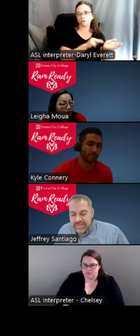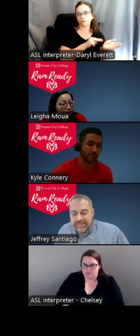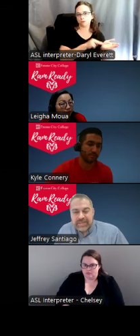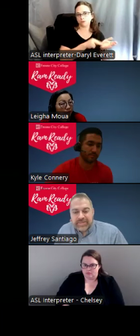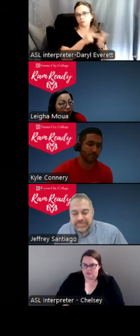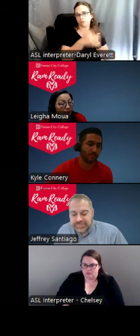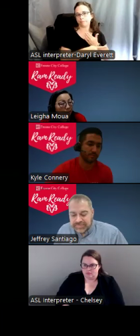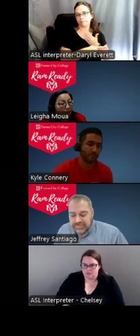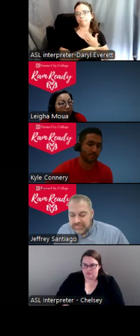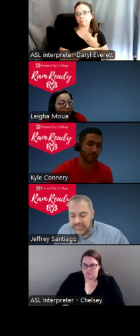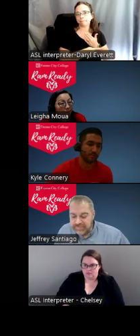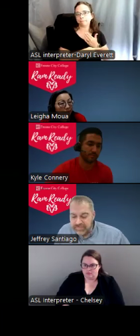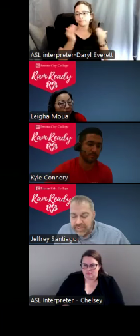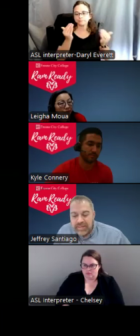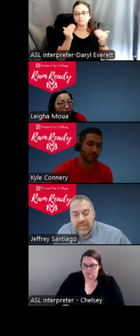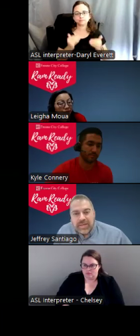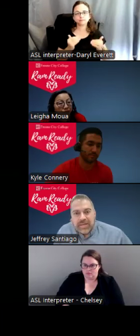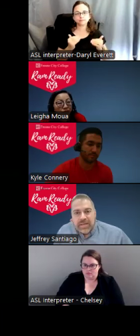Next slide.